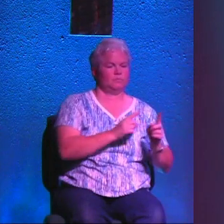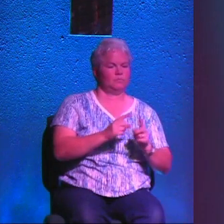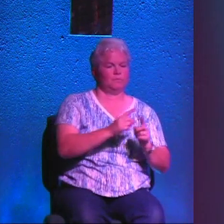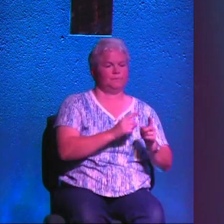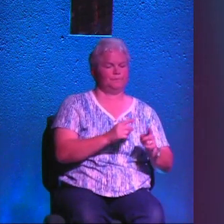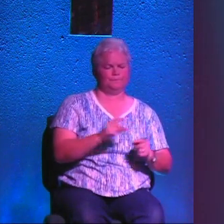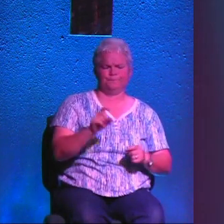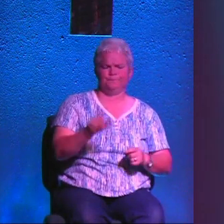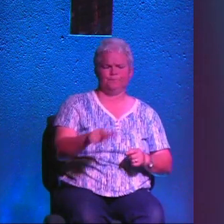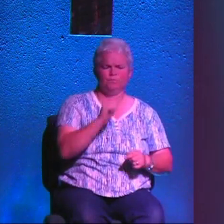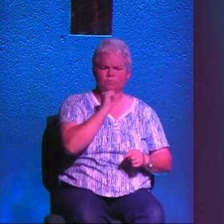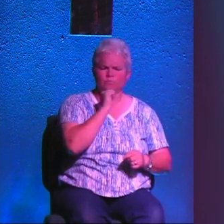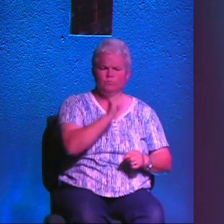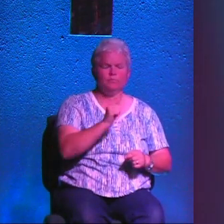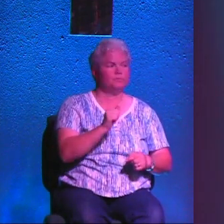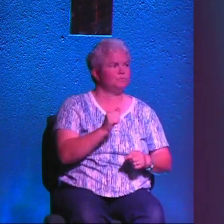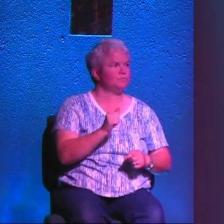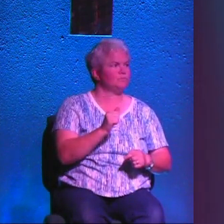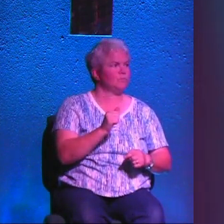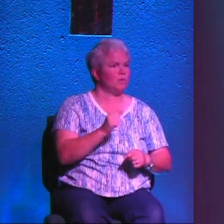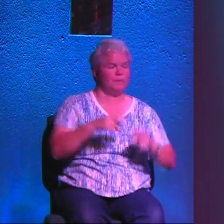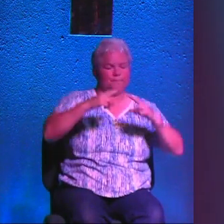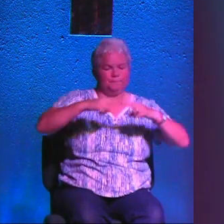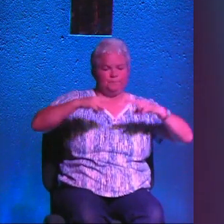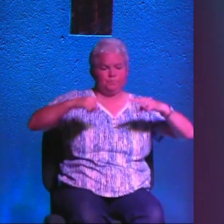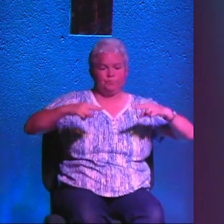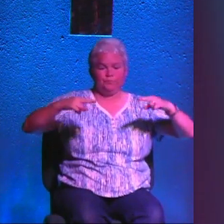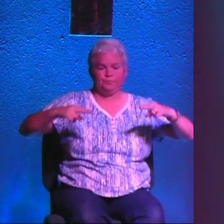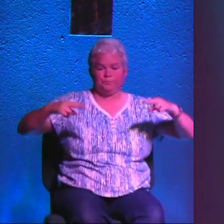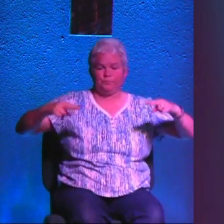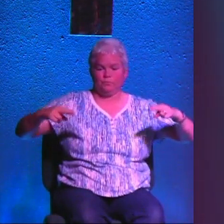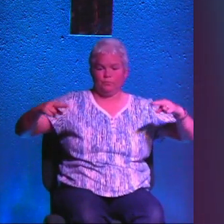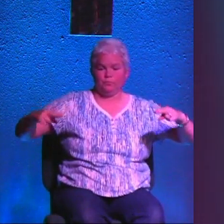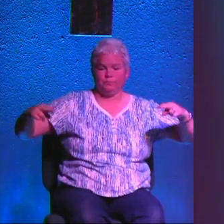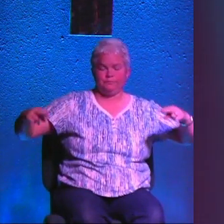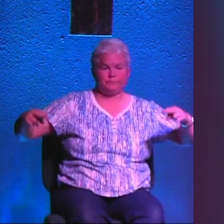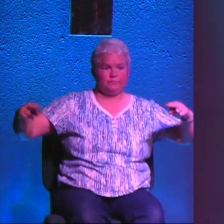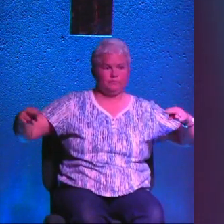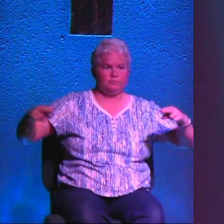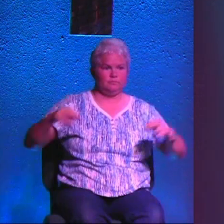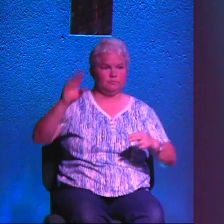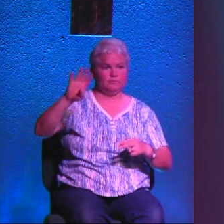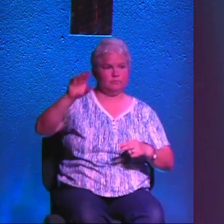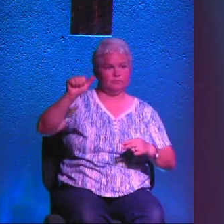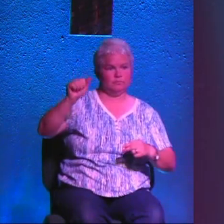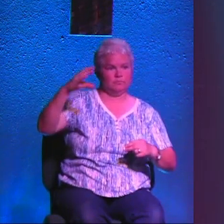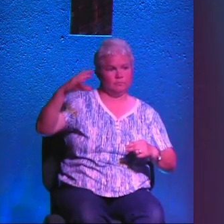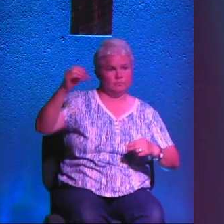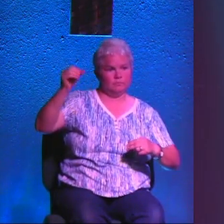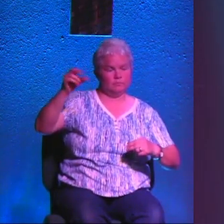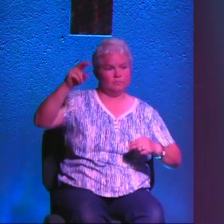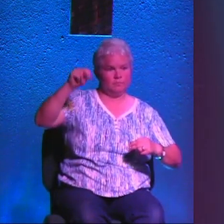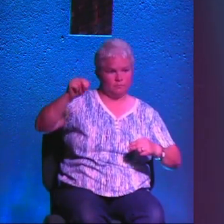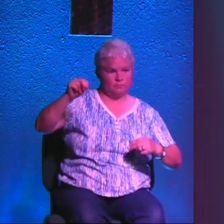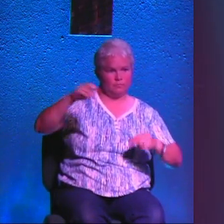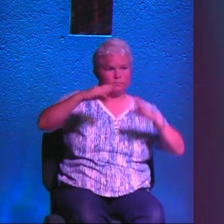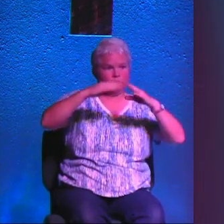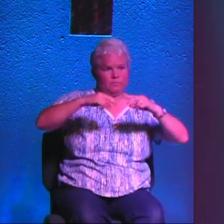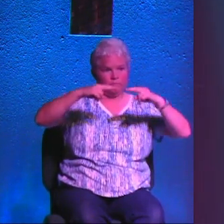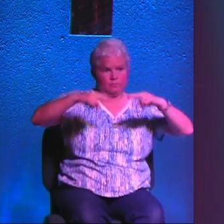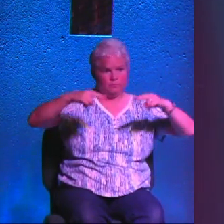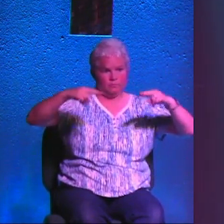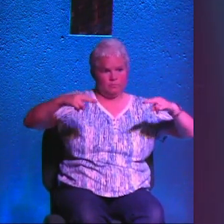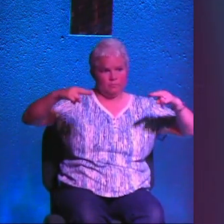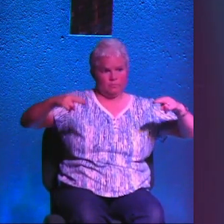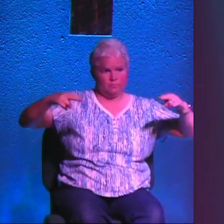even touch that package of bacon. It's going to mess you up. And then we start